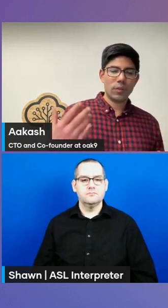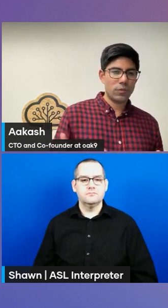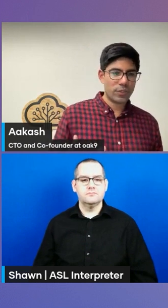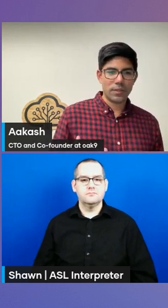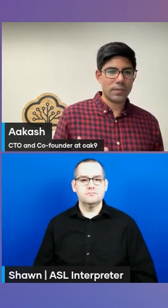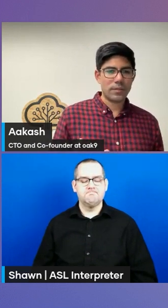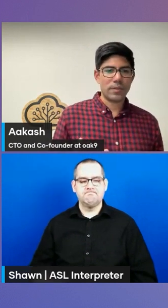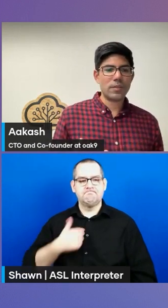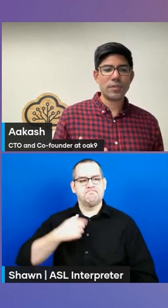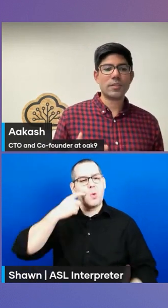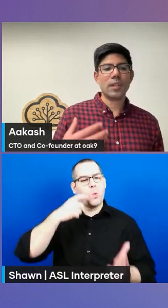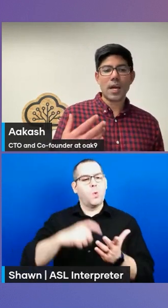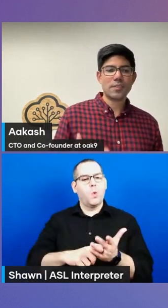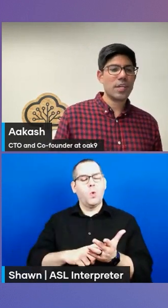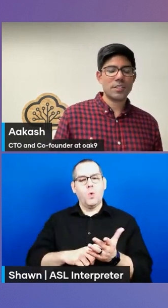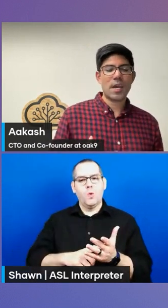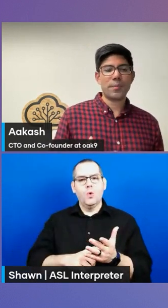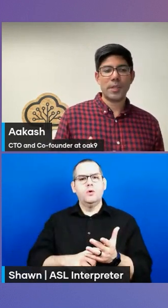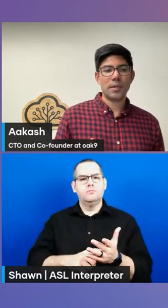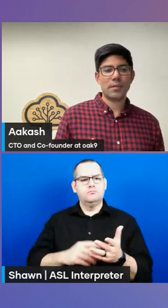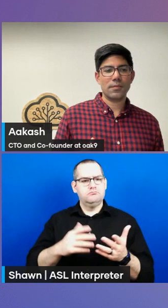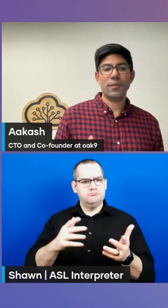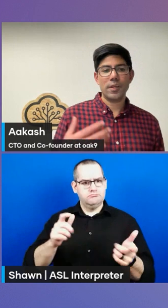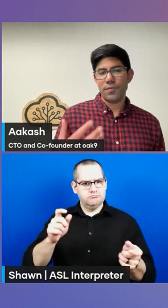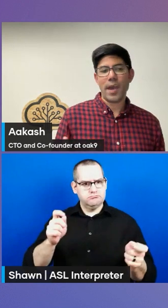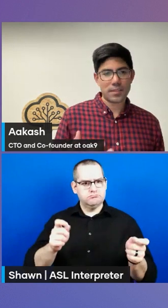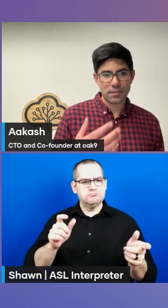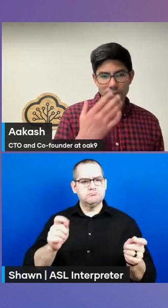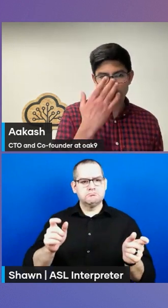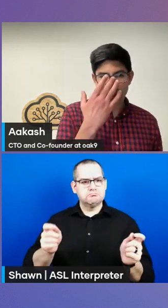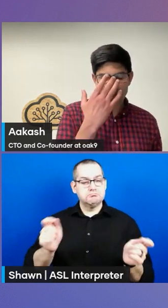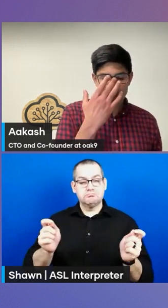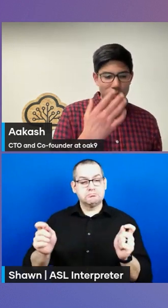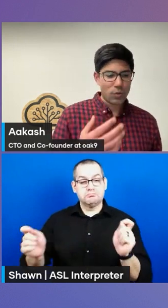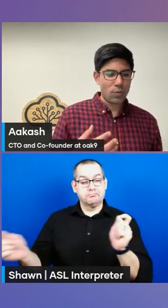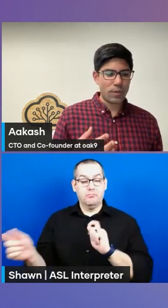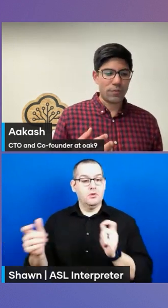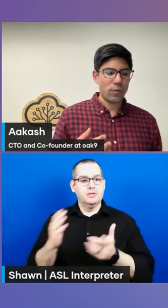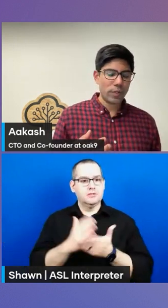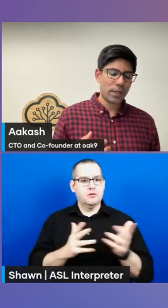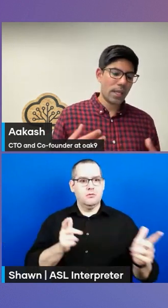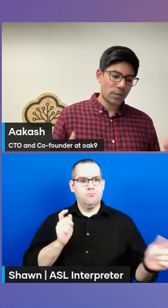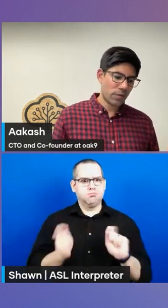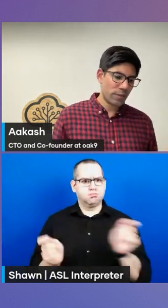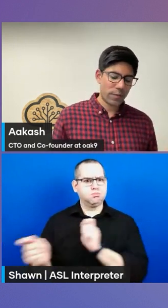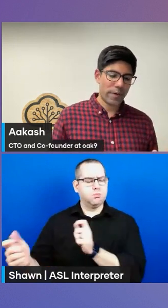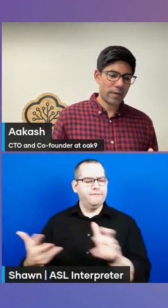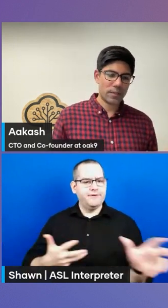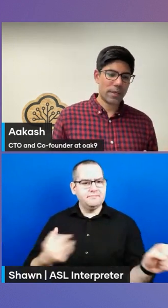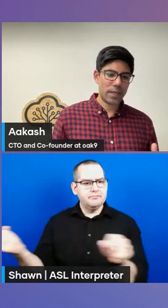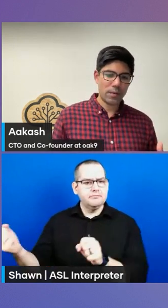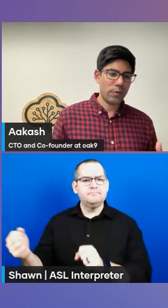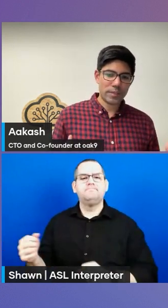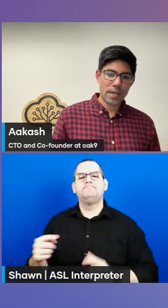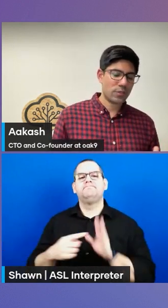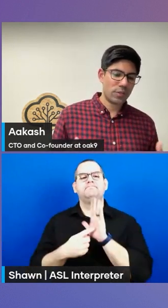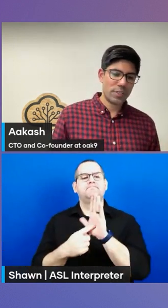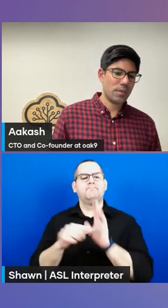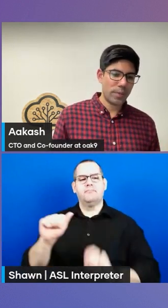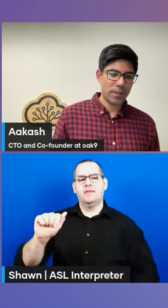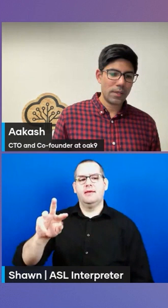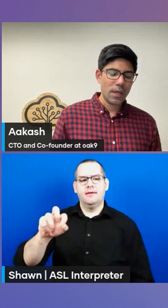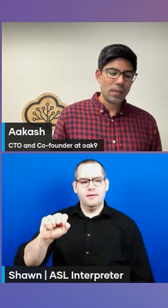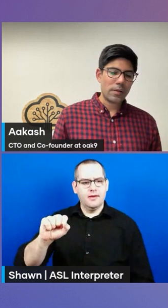continuous evolution. There is just a lot of change happening very fast. So if you look at cloud service providers like AWS, Azure,